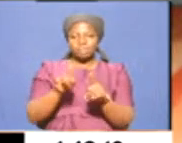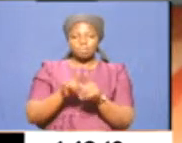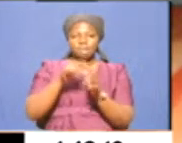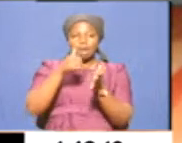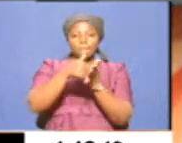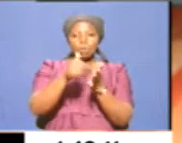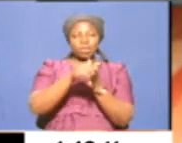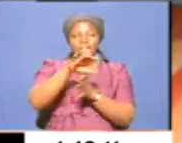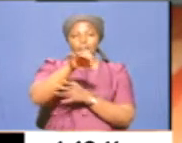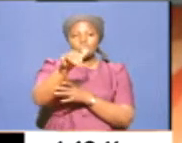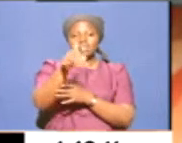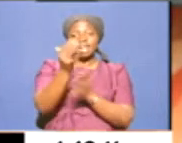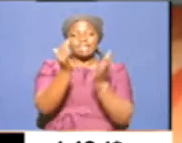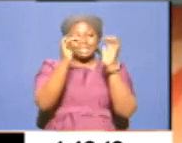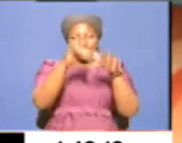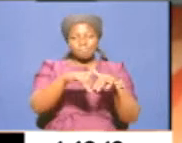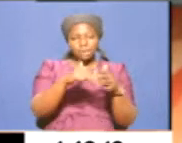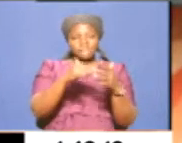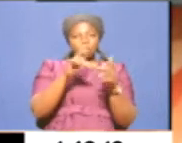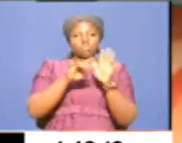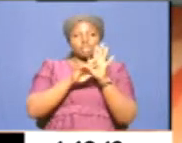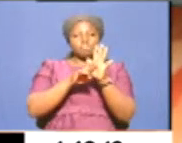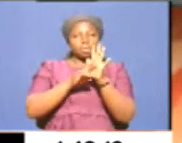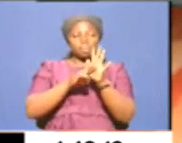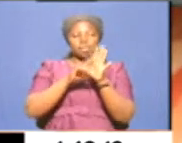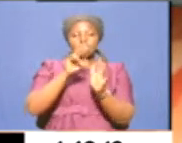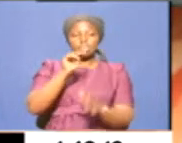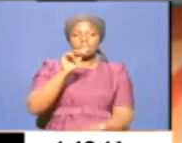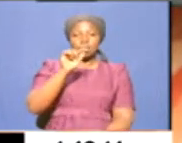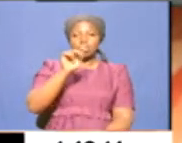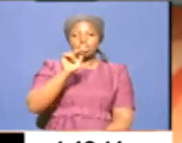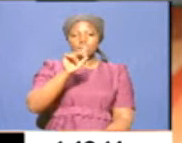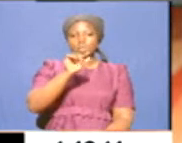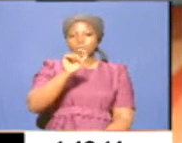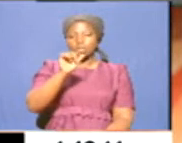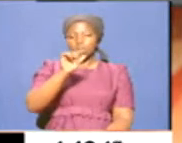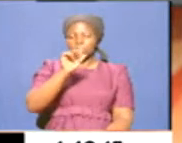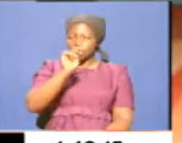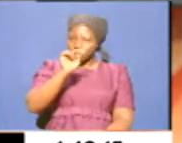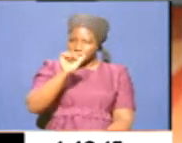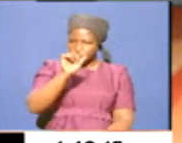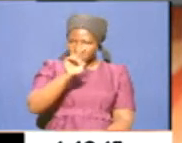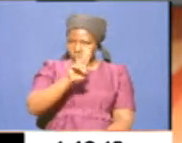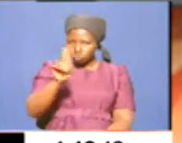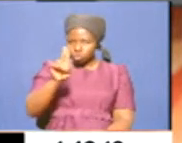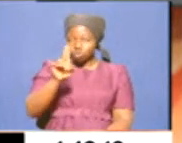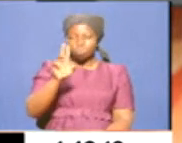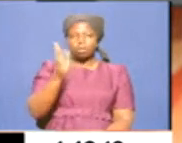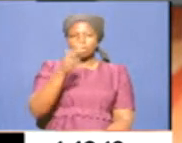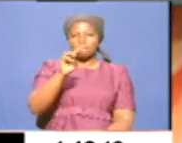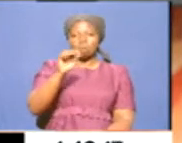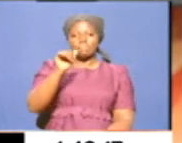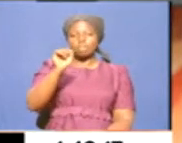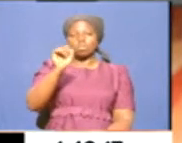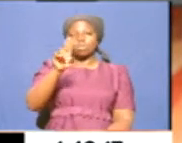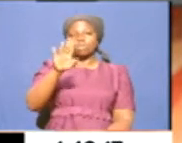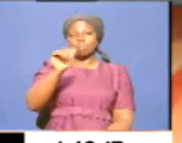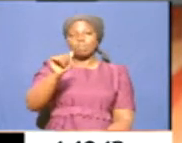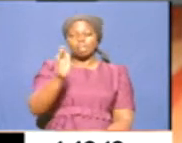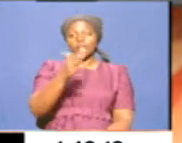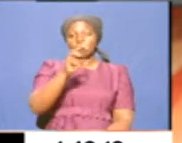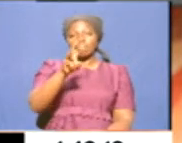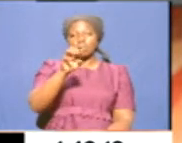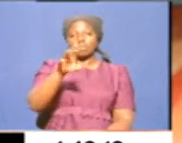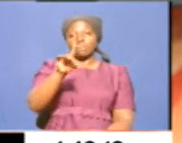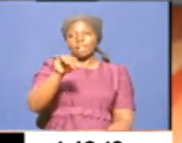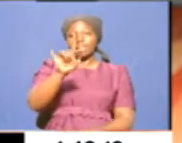to represent the Nguma Sumba ward. Maneno, an independent candidate, emerged victorious in Thursday's by-election with